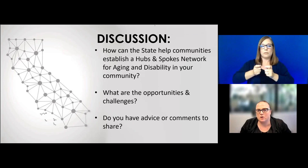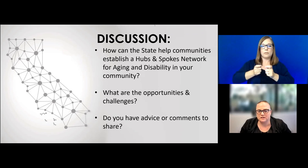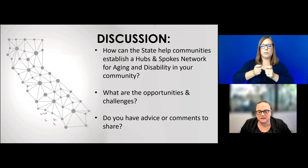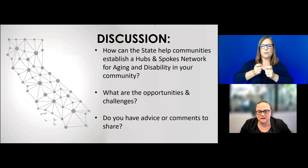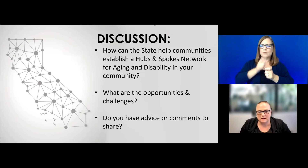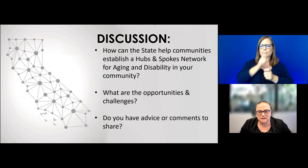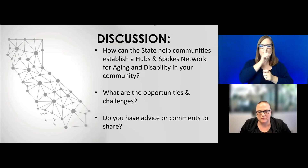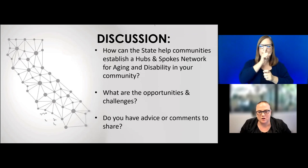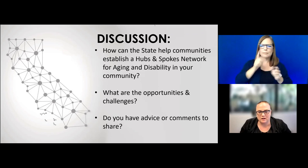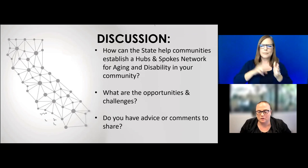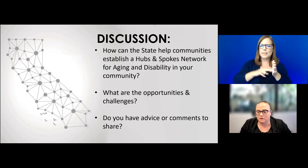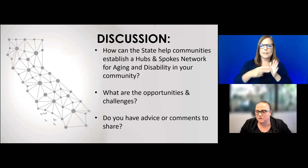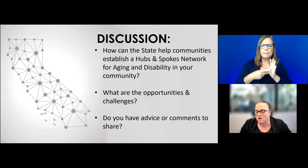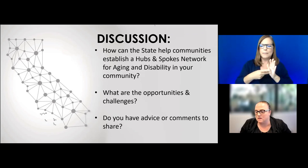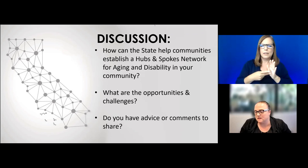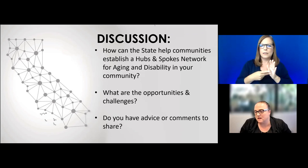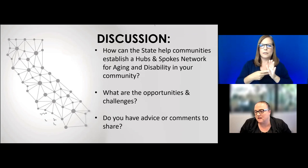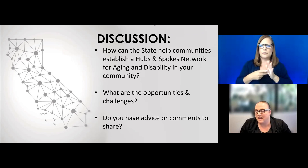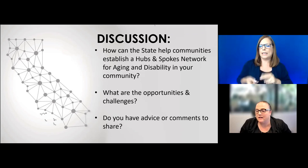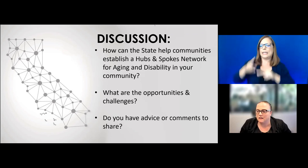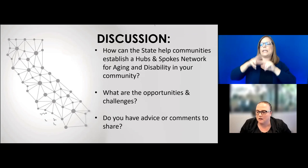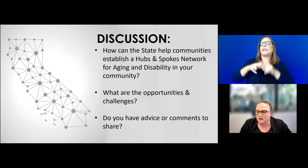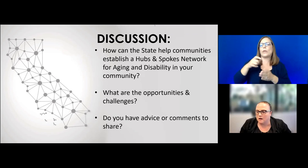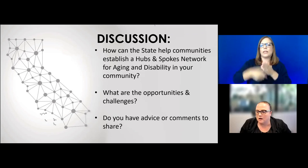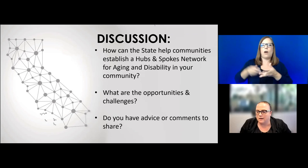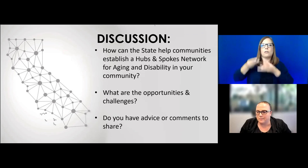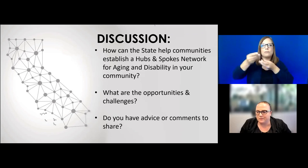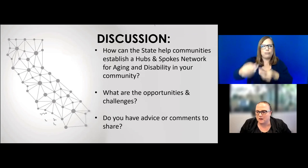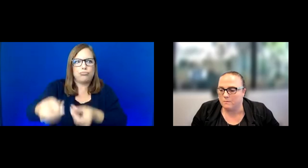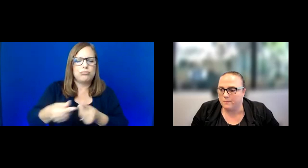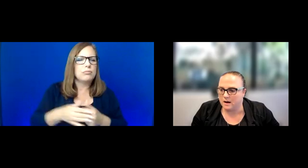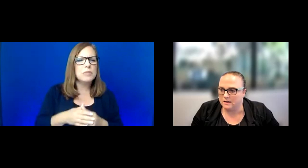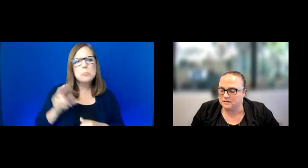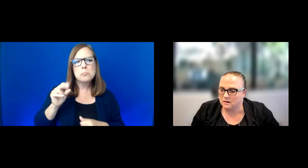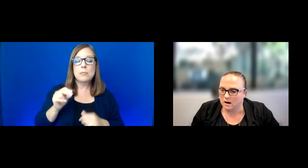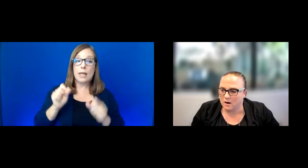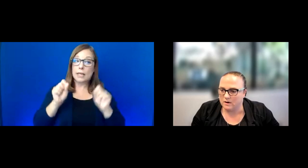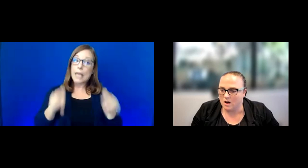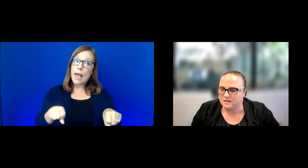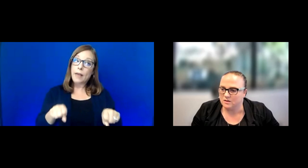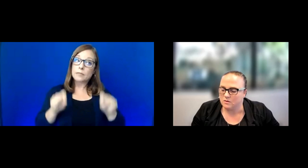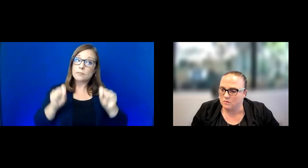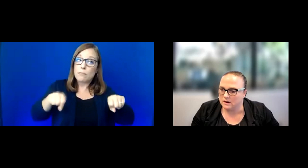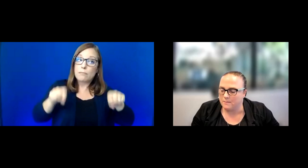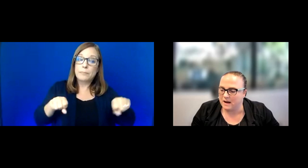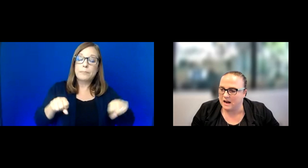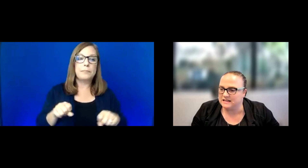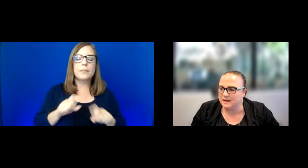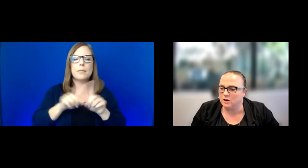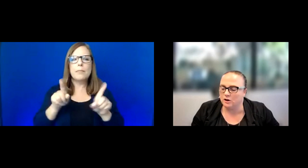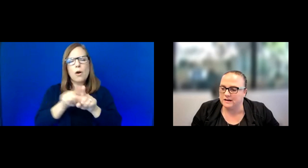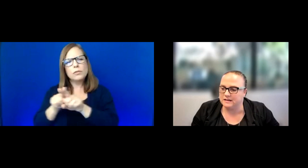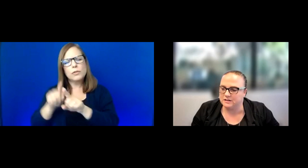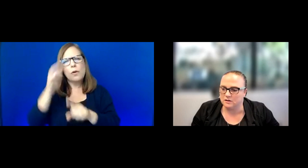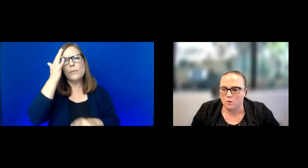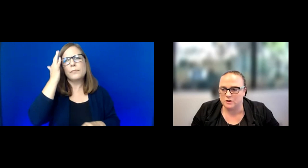necessarily result in, increased costs. It can, but I would also, I guess